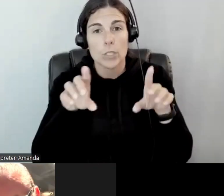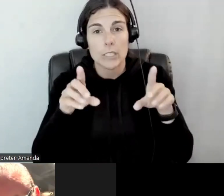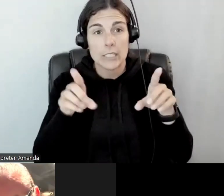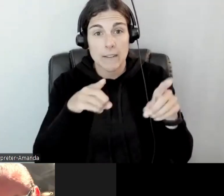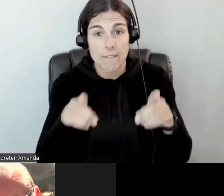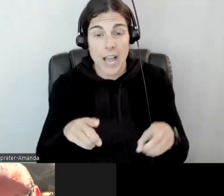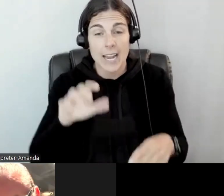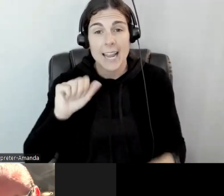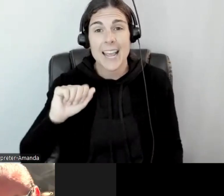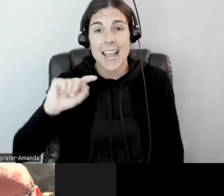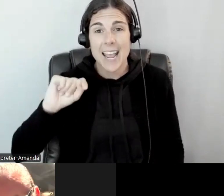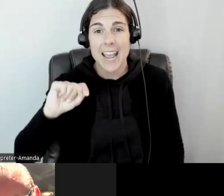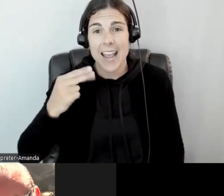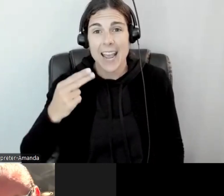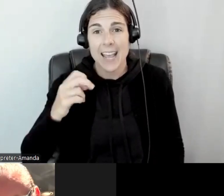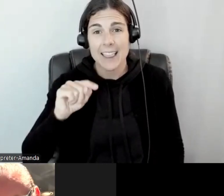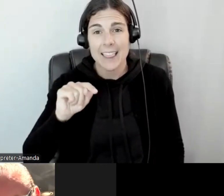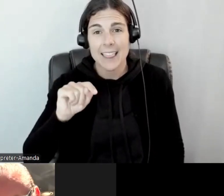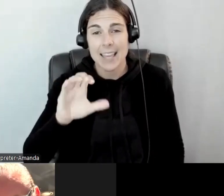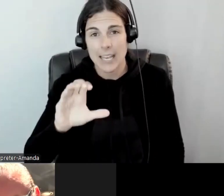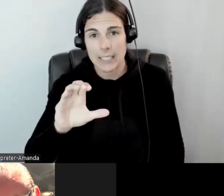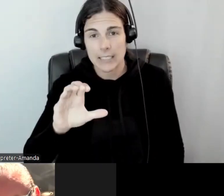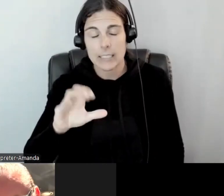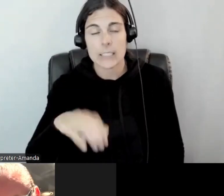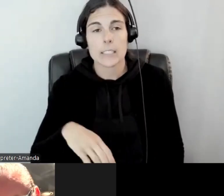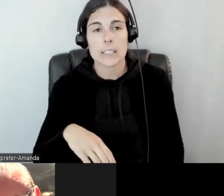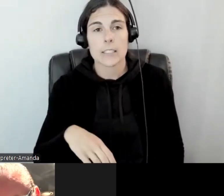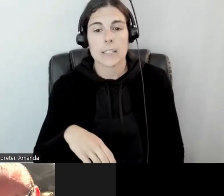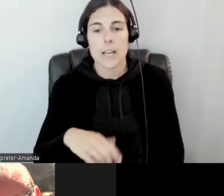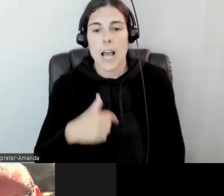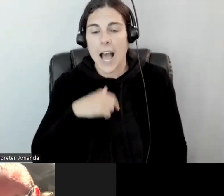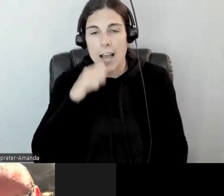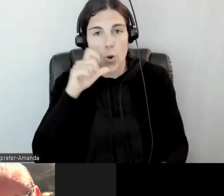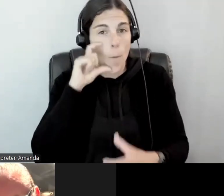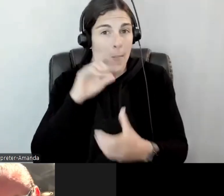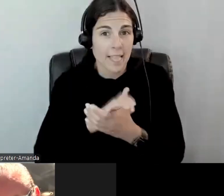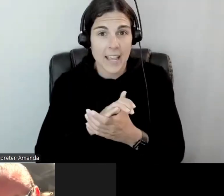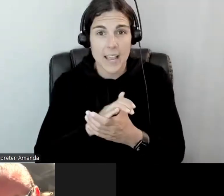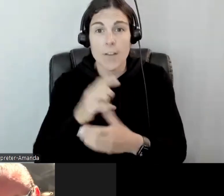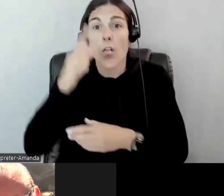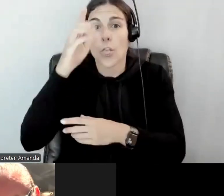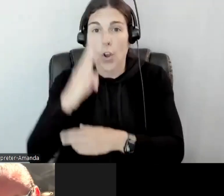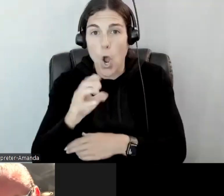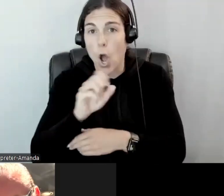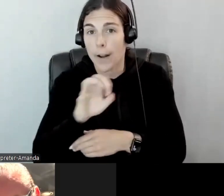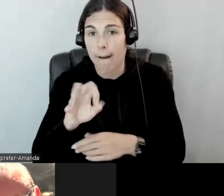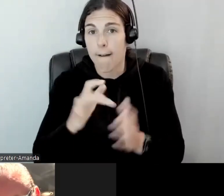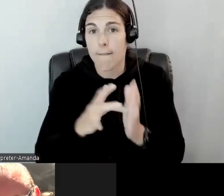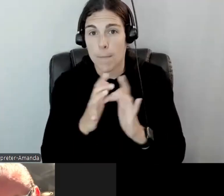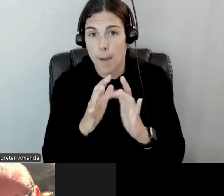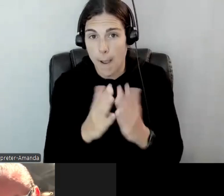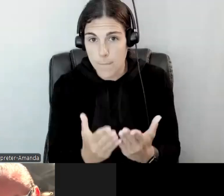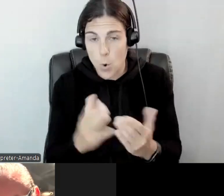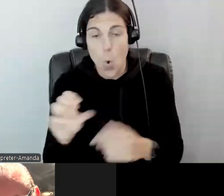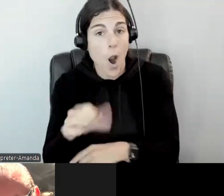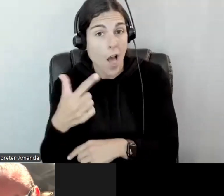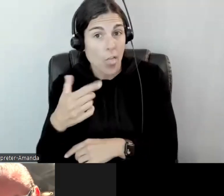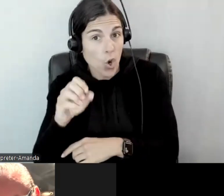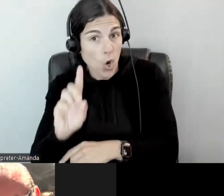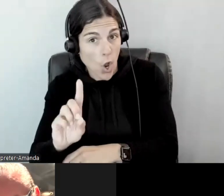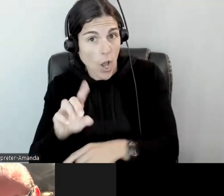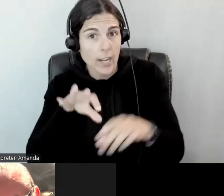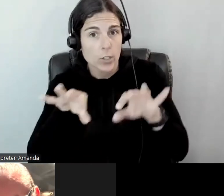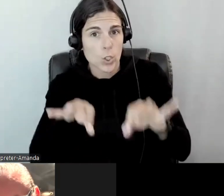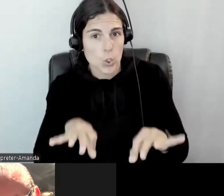because when I say atheist, what I mean is I don't believe in the God of the Bible or any other God as